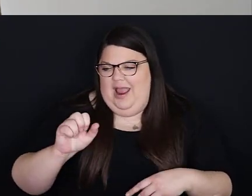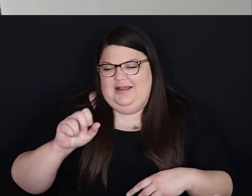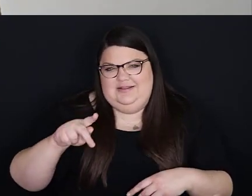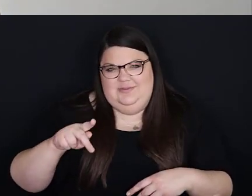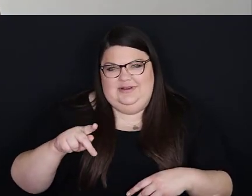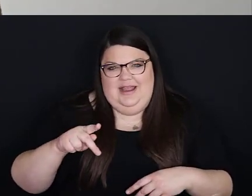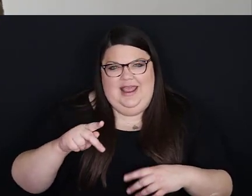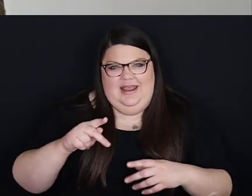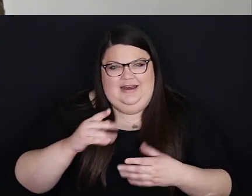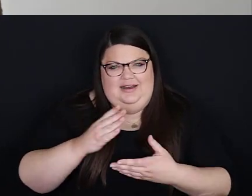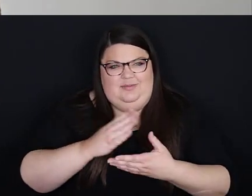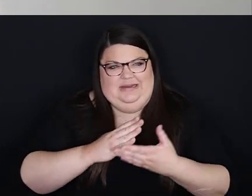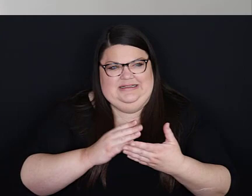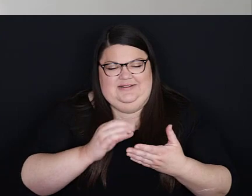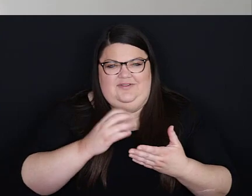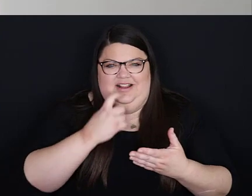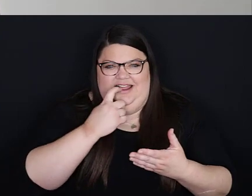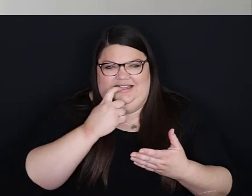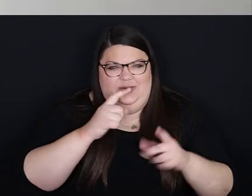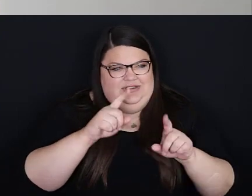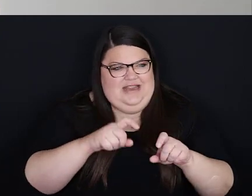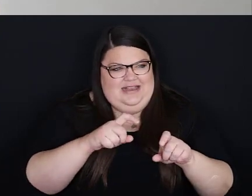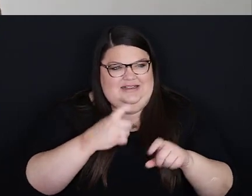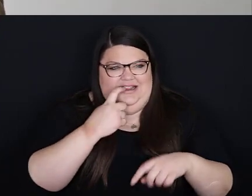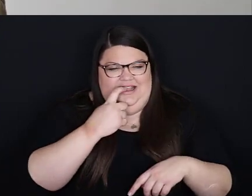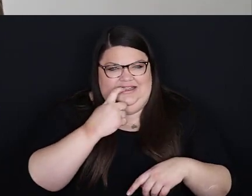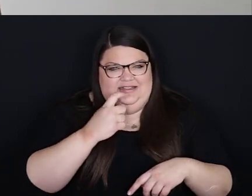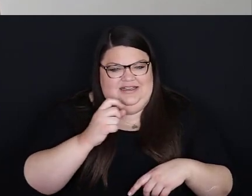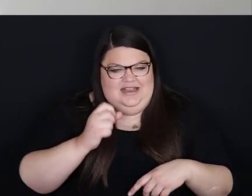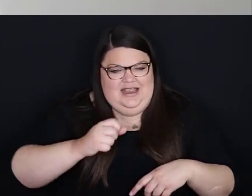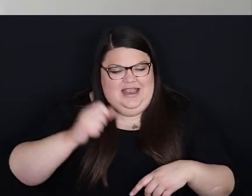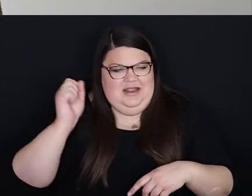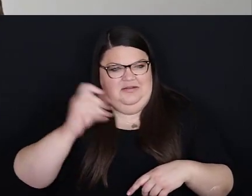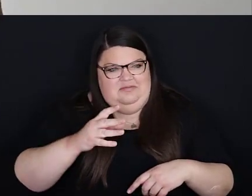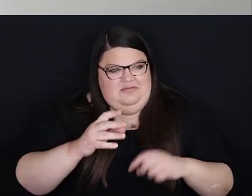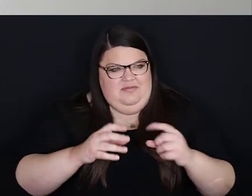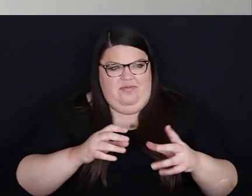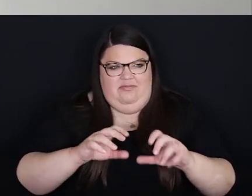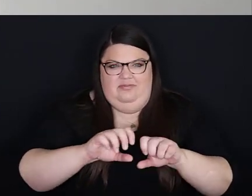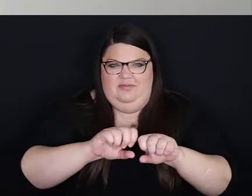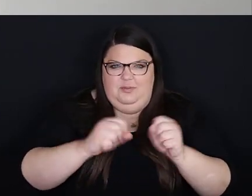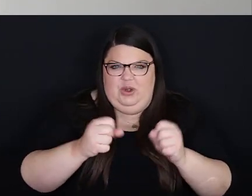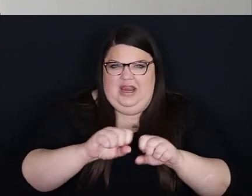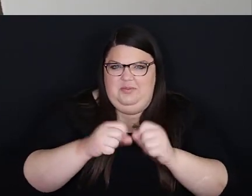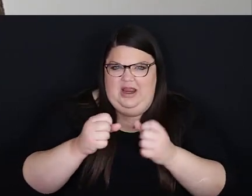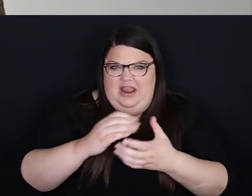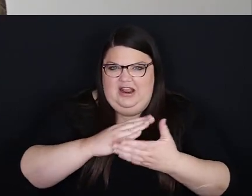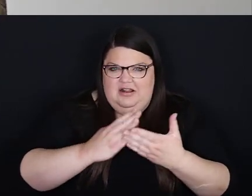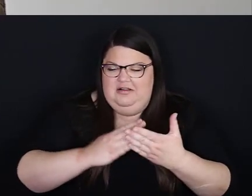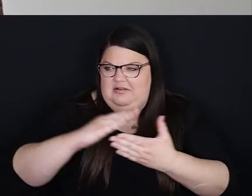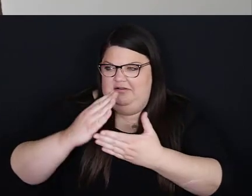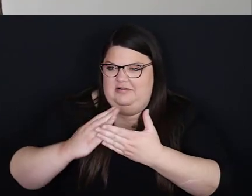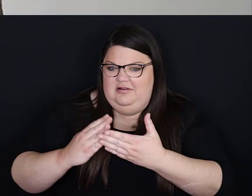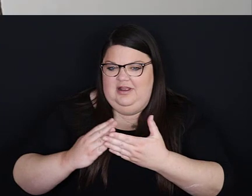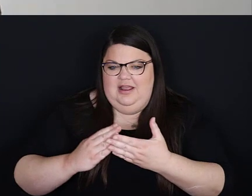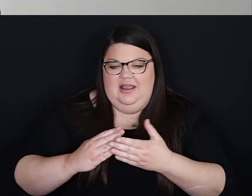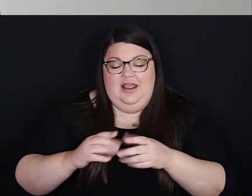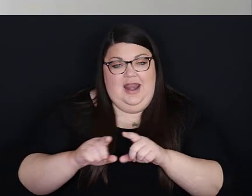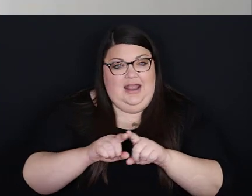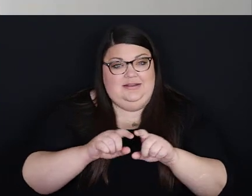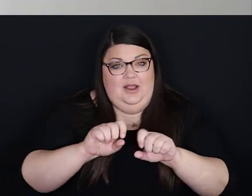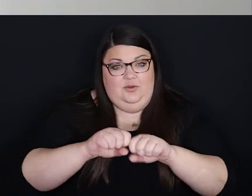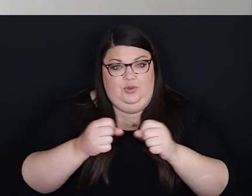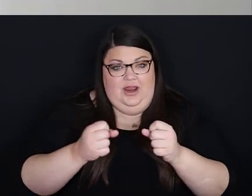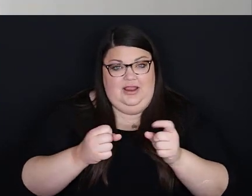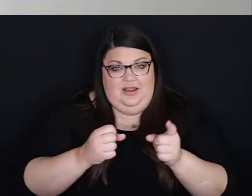piece of glass that was a test piece of glass and breaking it. And as I was breaking this,